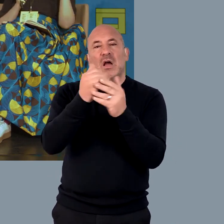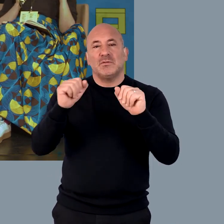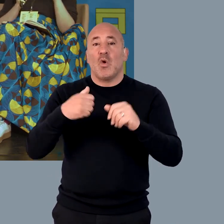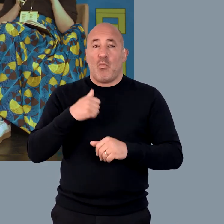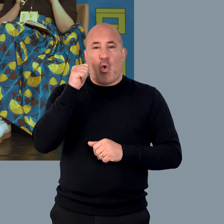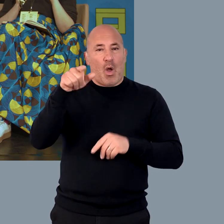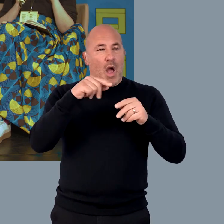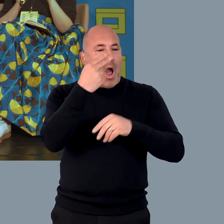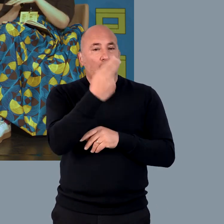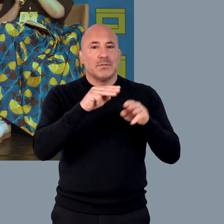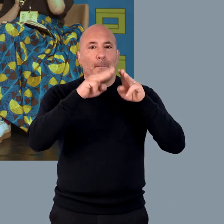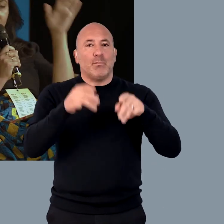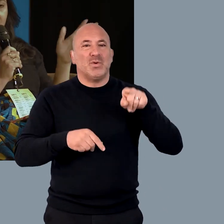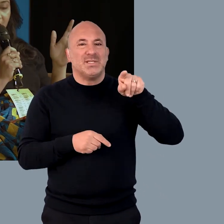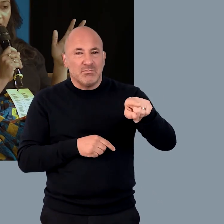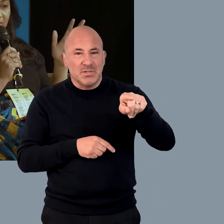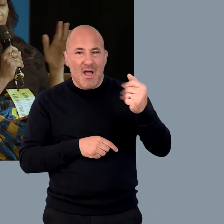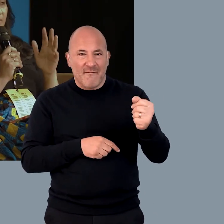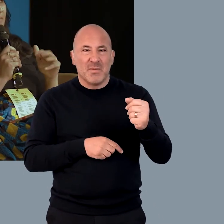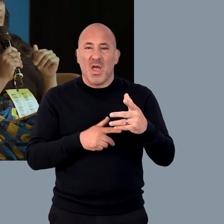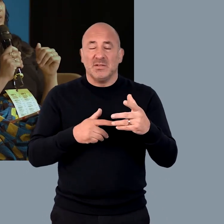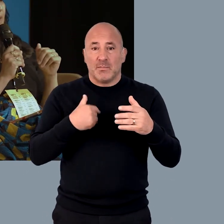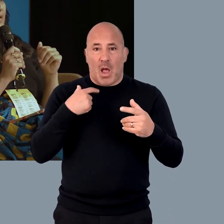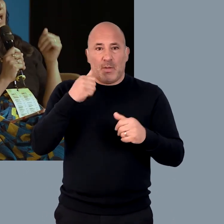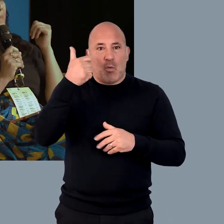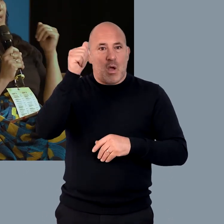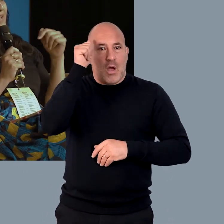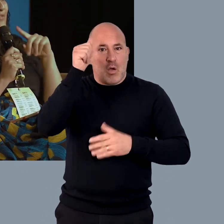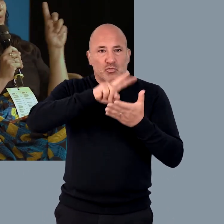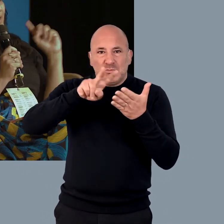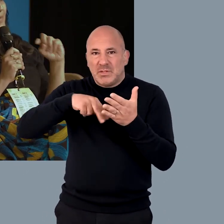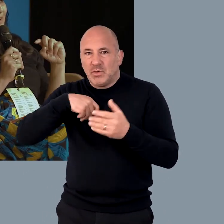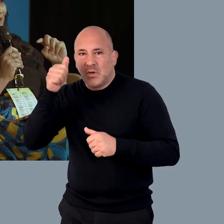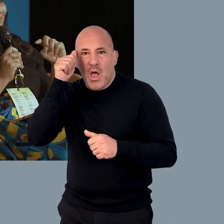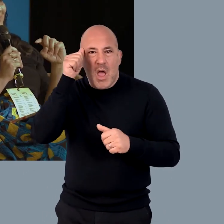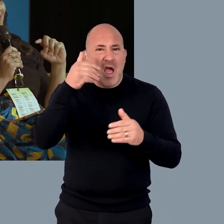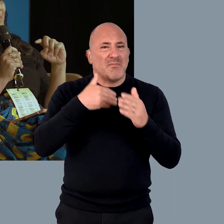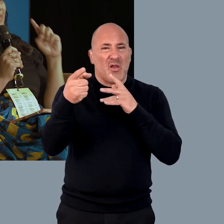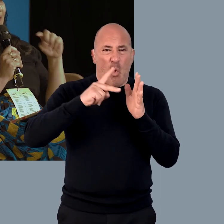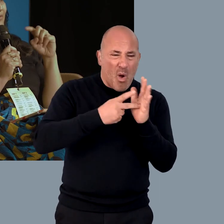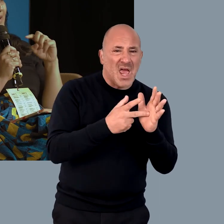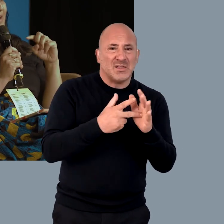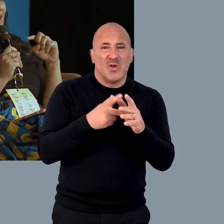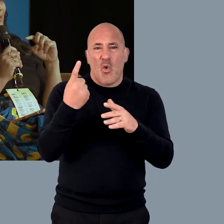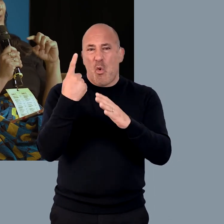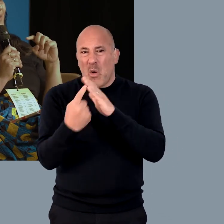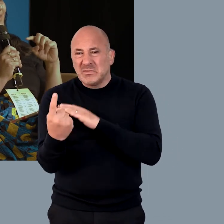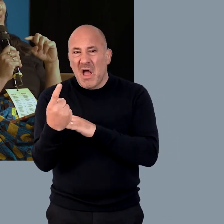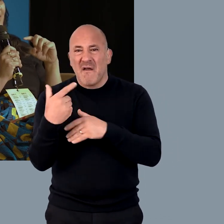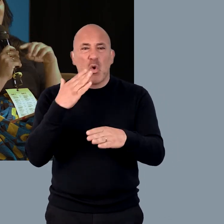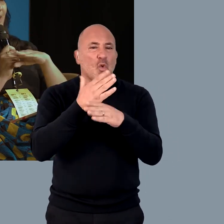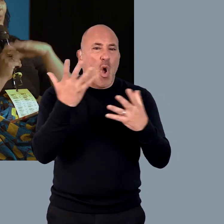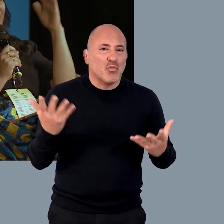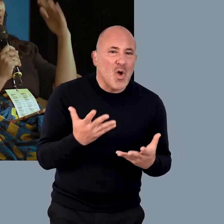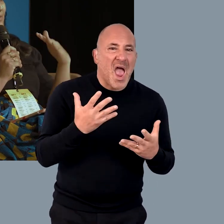toolkits depending on your sector. So I know there's like an arts museums one as well, but it's everyone becoming literate. And that really helps